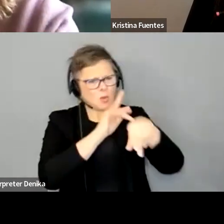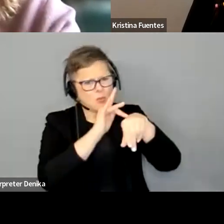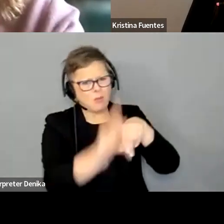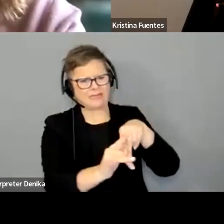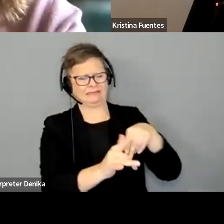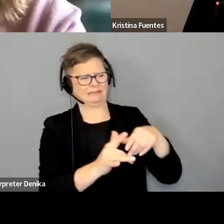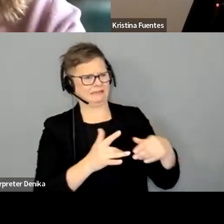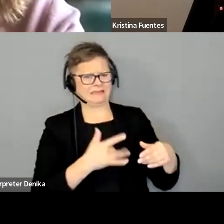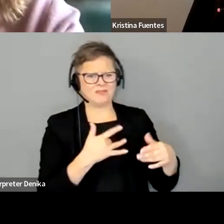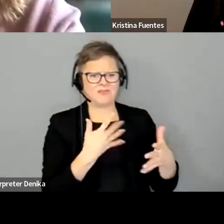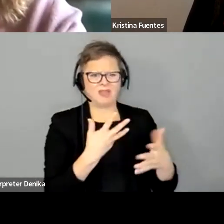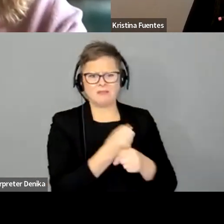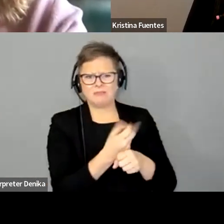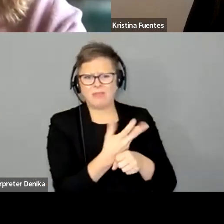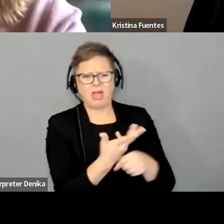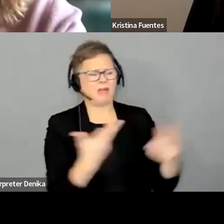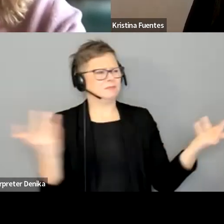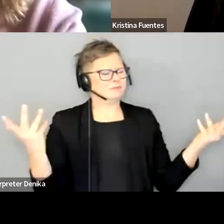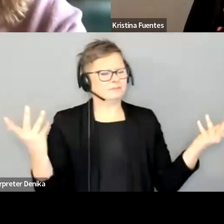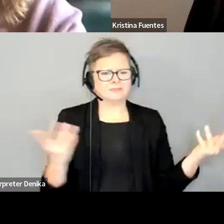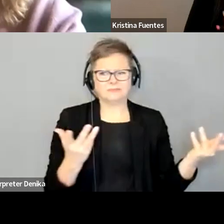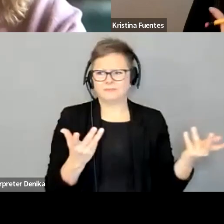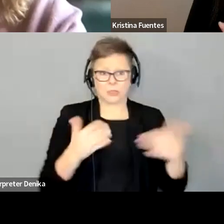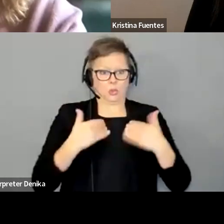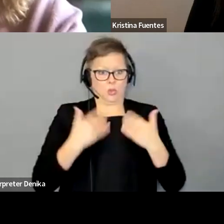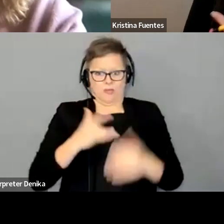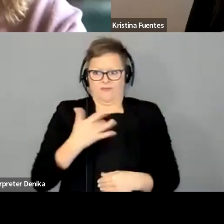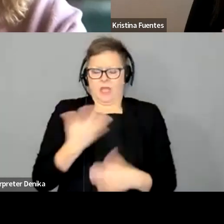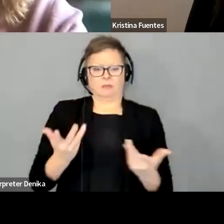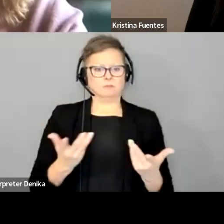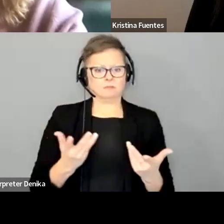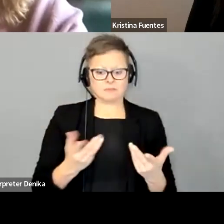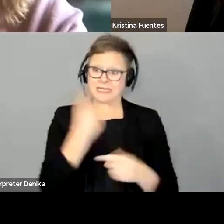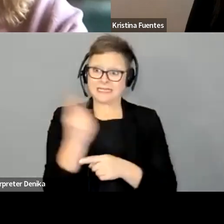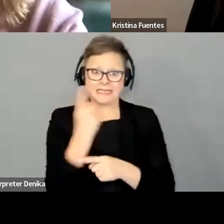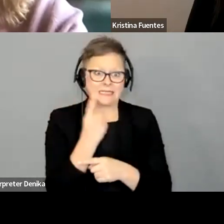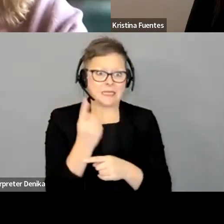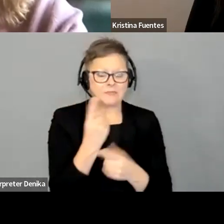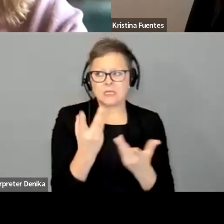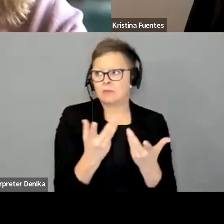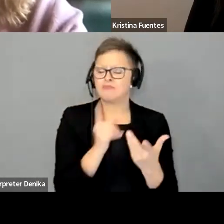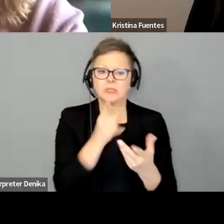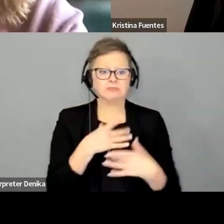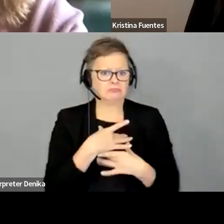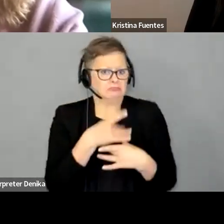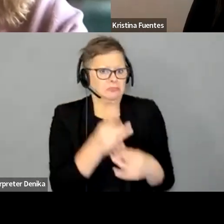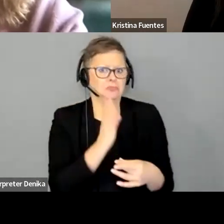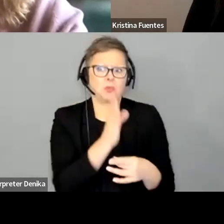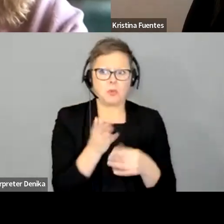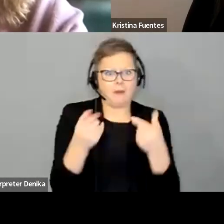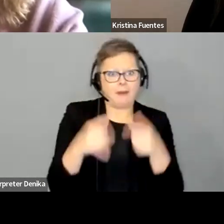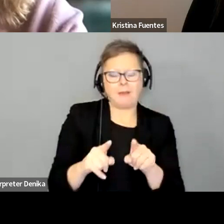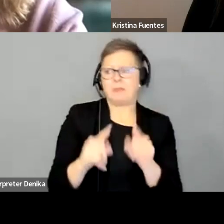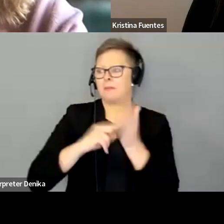was unfortunate to hear a lot of these youth thought that maybe something more was going to come from the last 2 years, that a lot more lessons would be